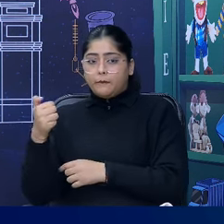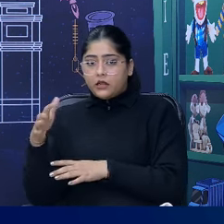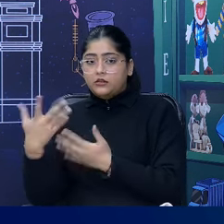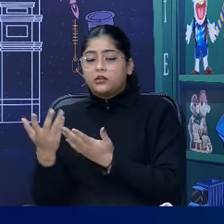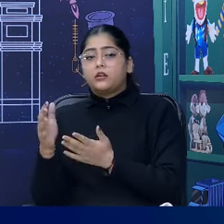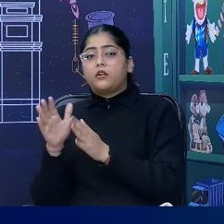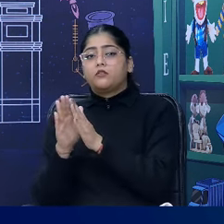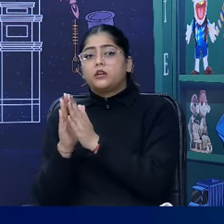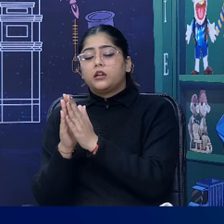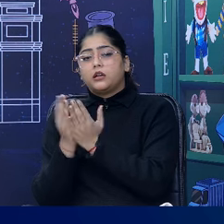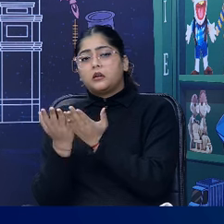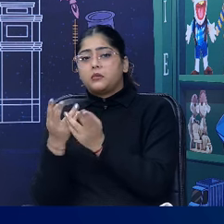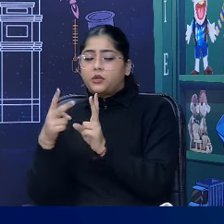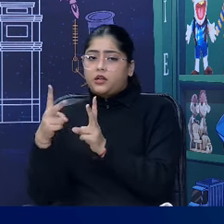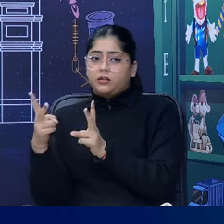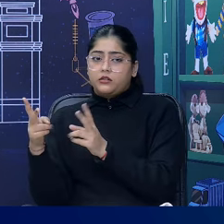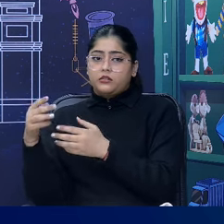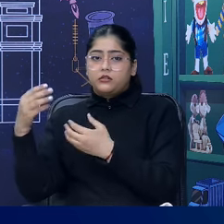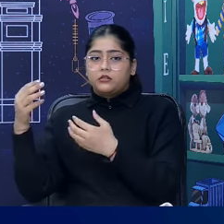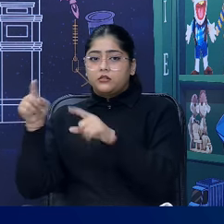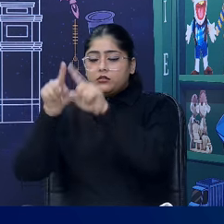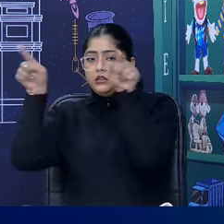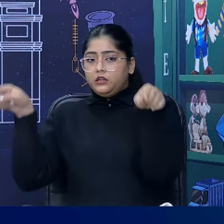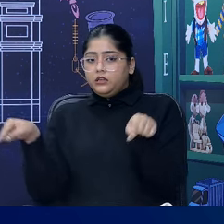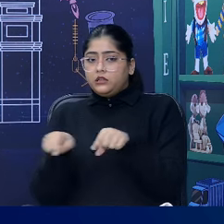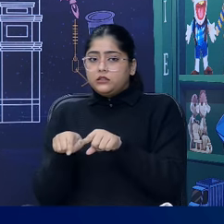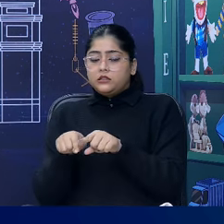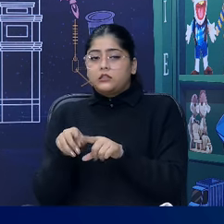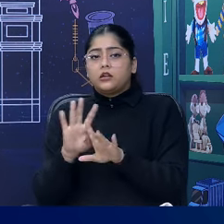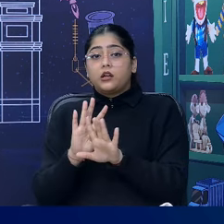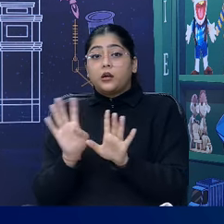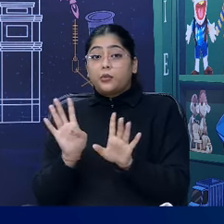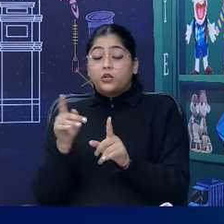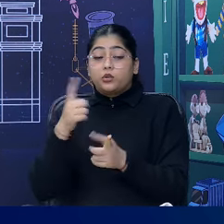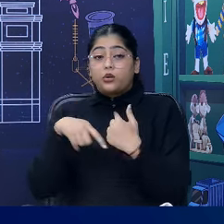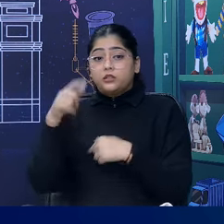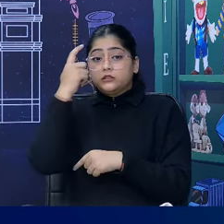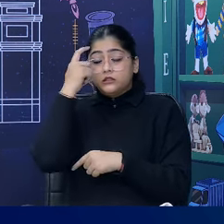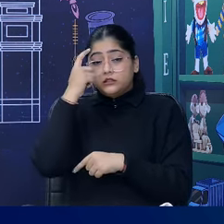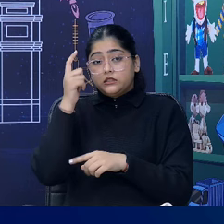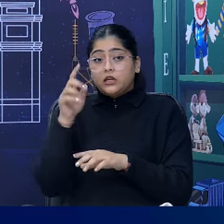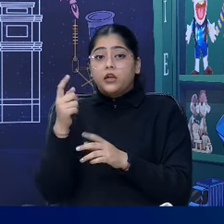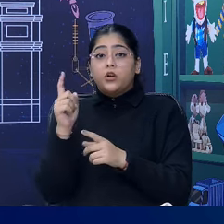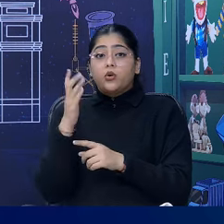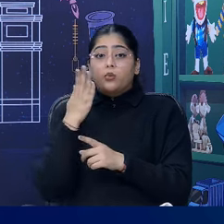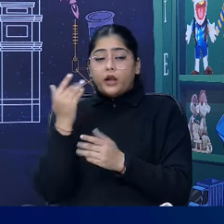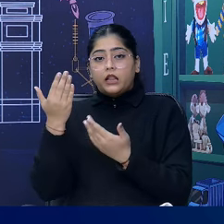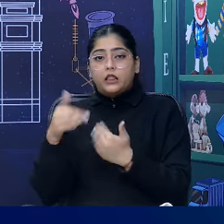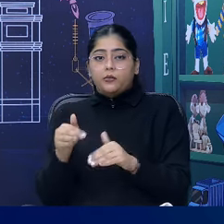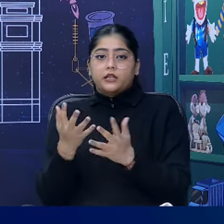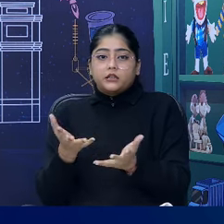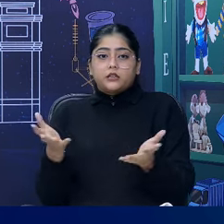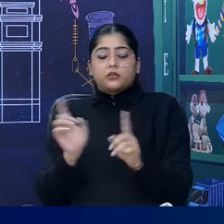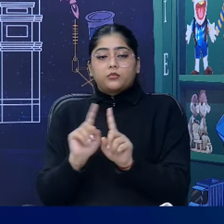cardboard, like that. Only you have to think for the elements which need to be limited. Okay. I think